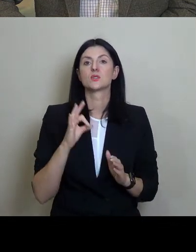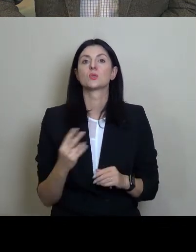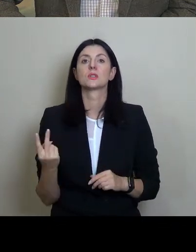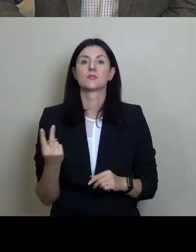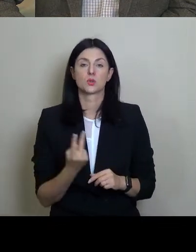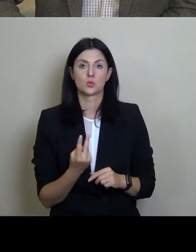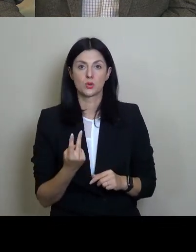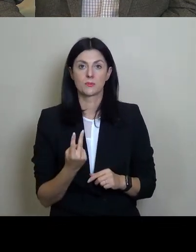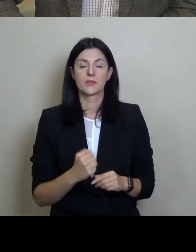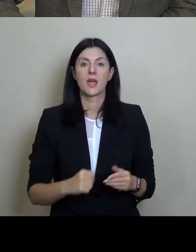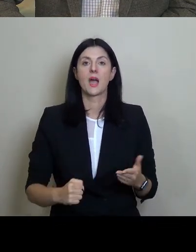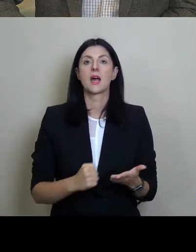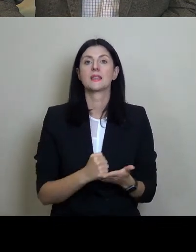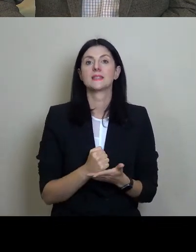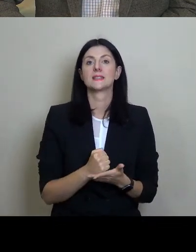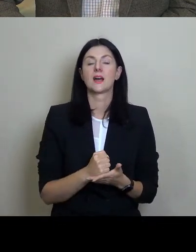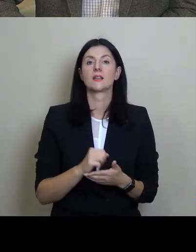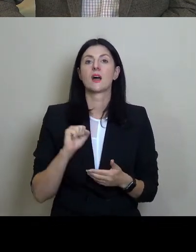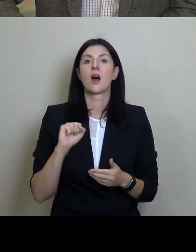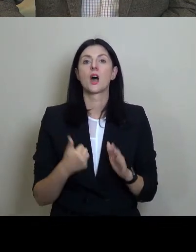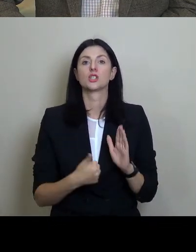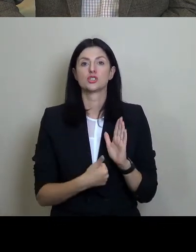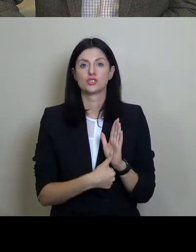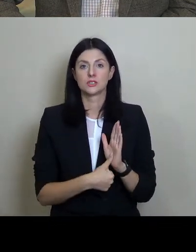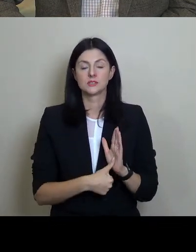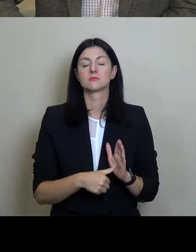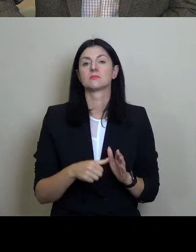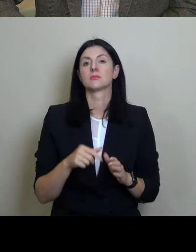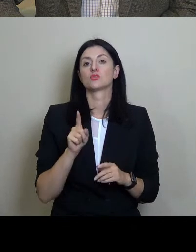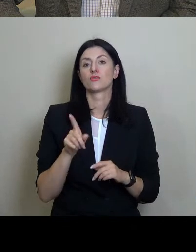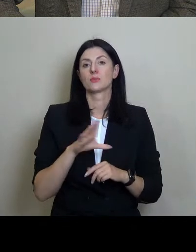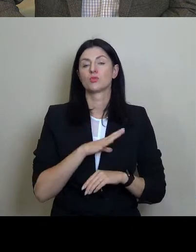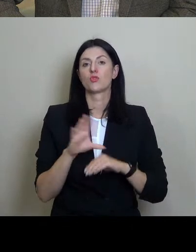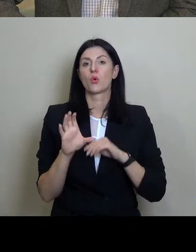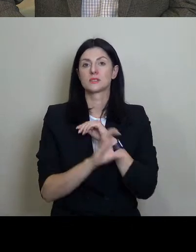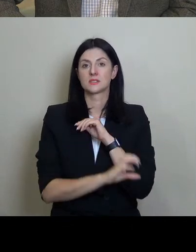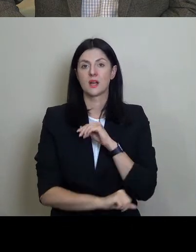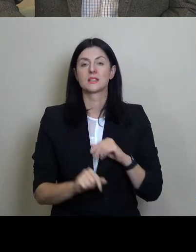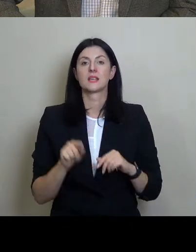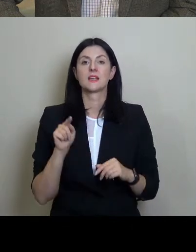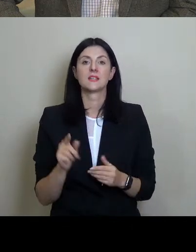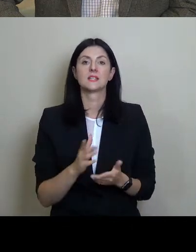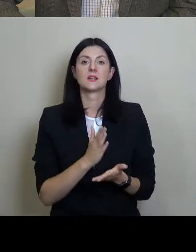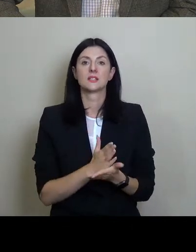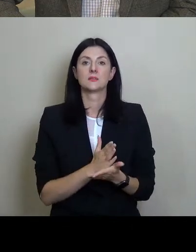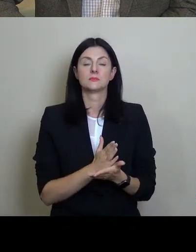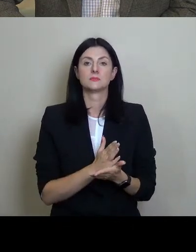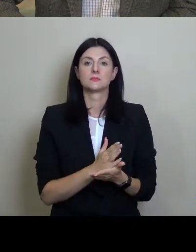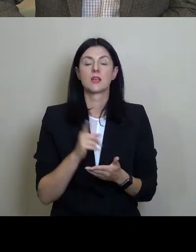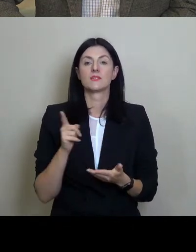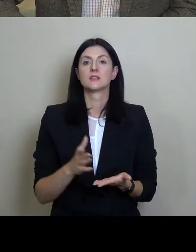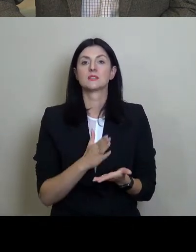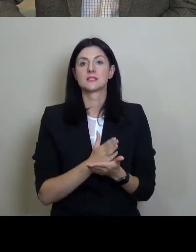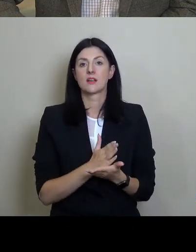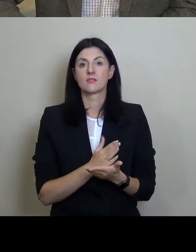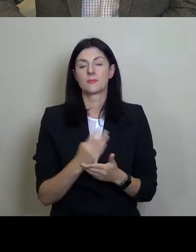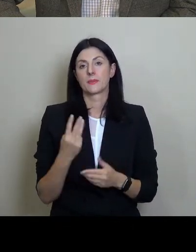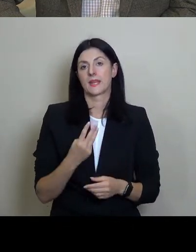result 28 become the second, and A6, in spite of the fact that he was the last, becomes